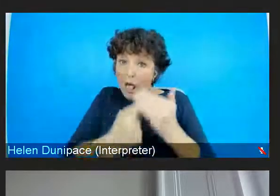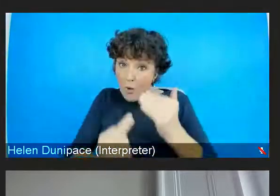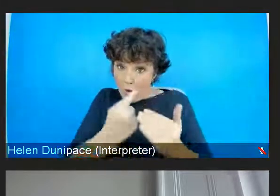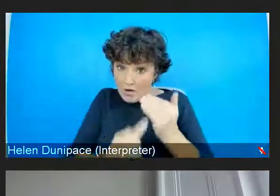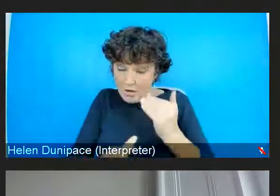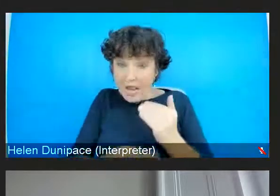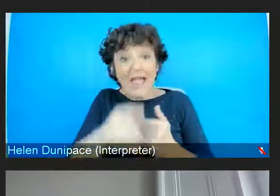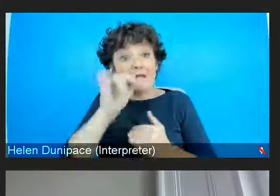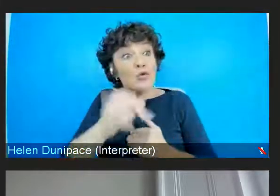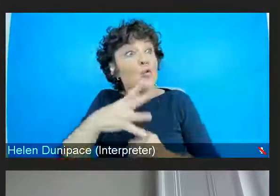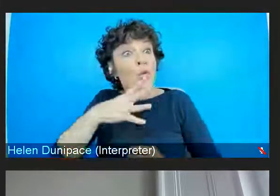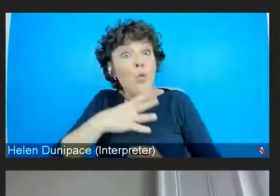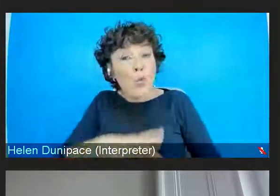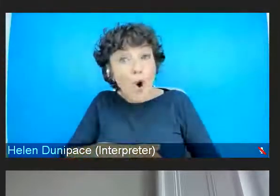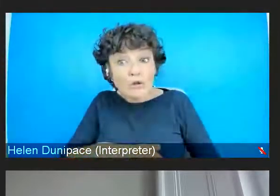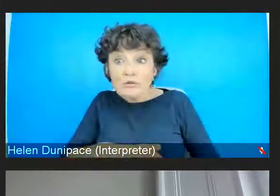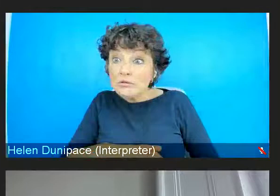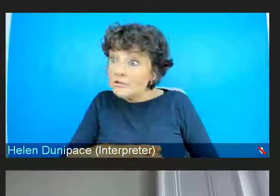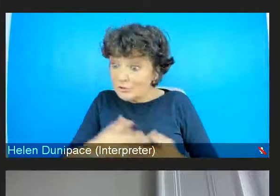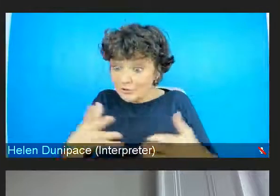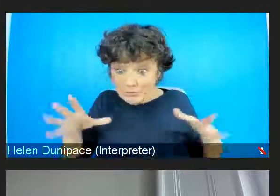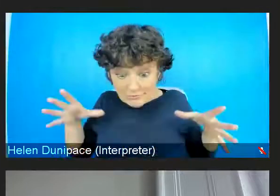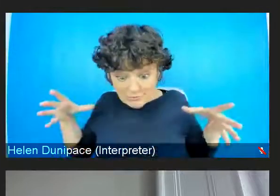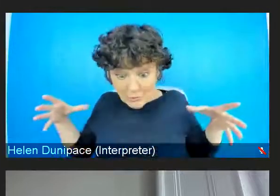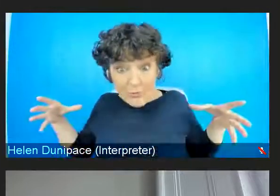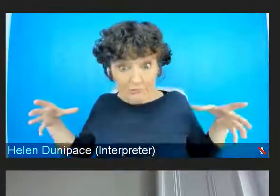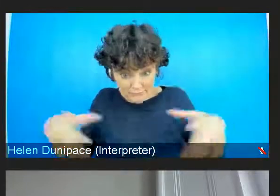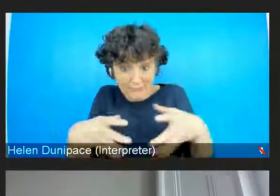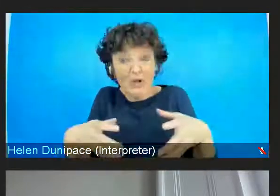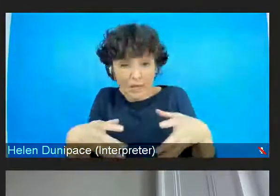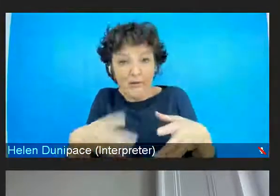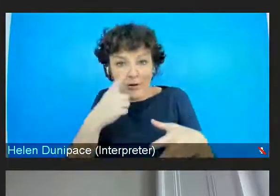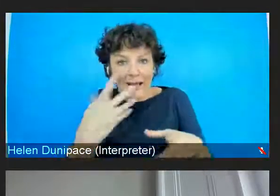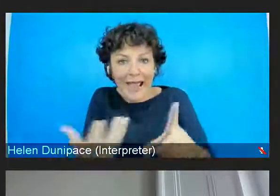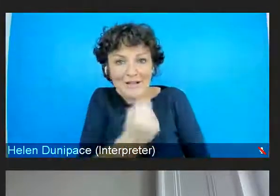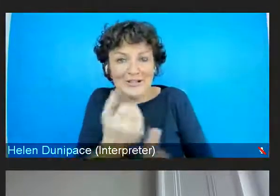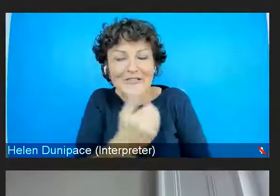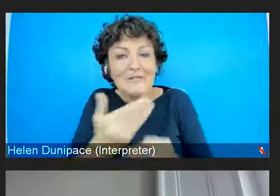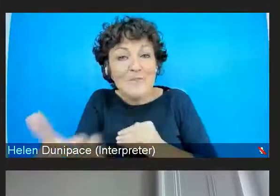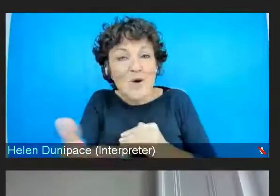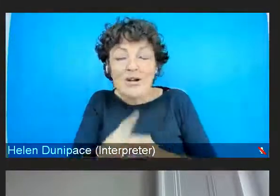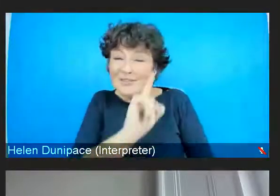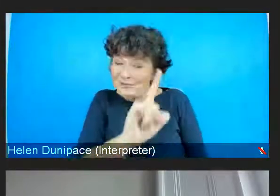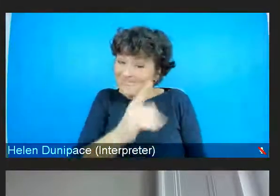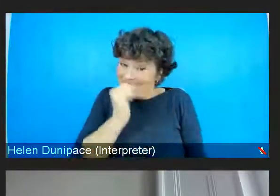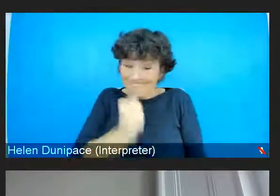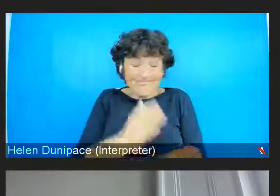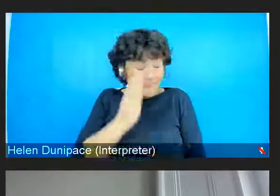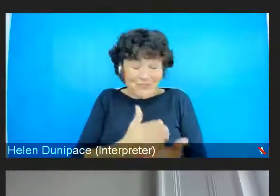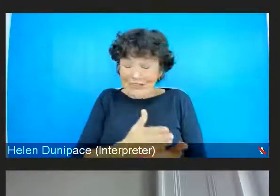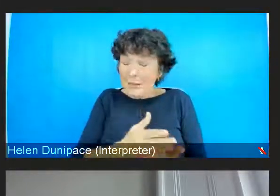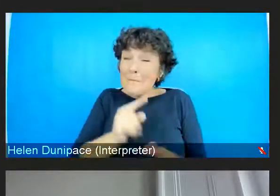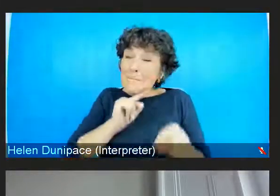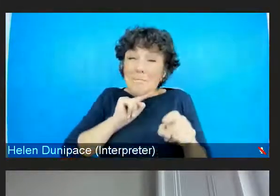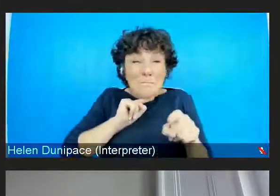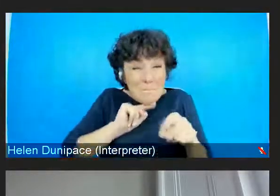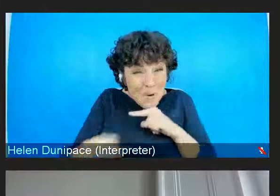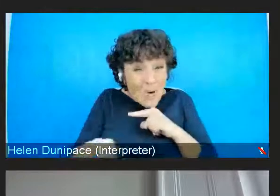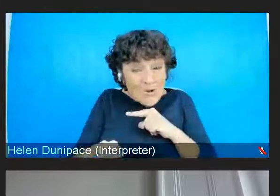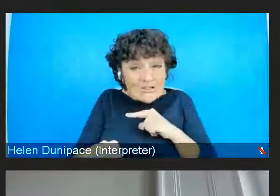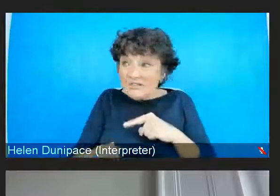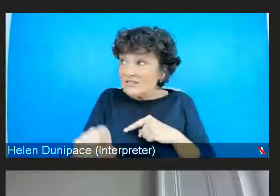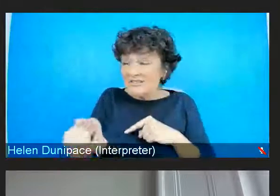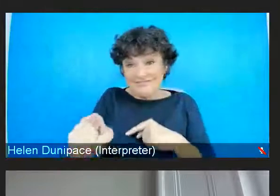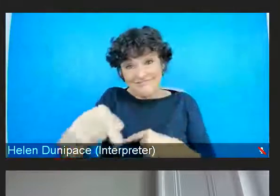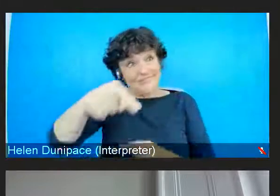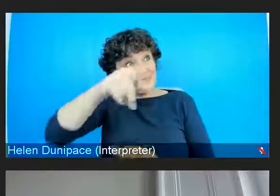here, that as pandemic has shown, that unfortunately it was the marginalized societies already living under the